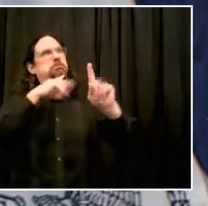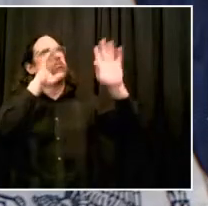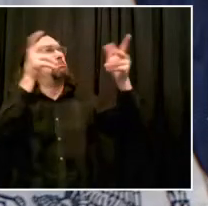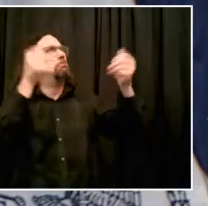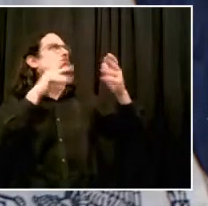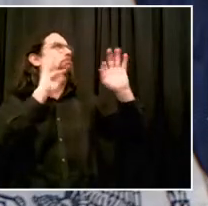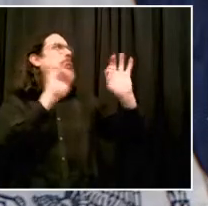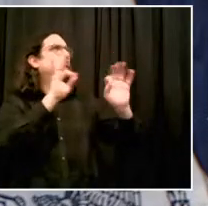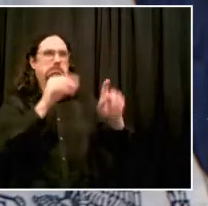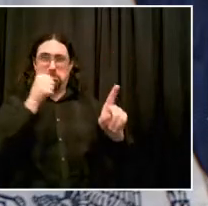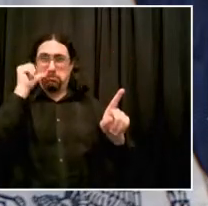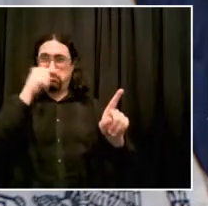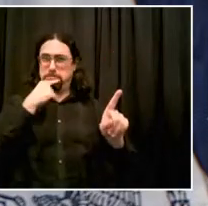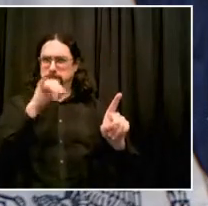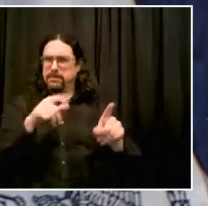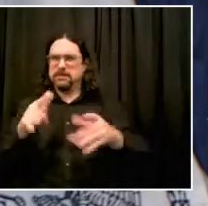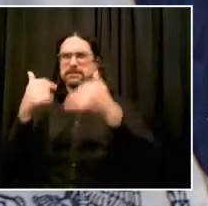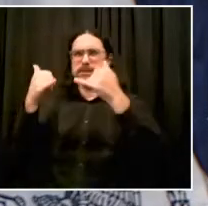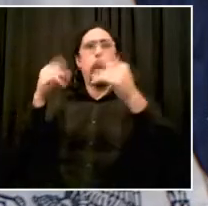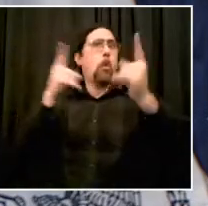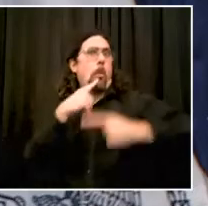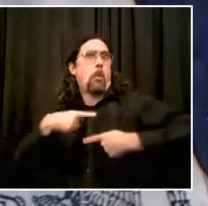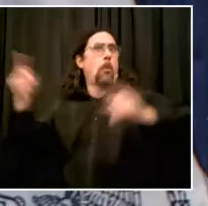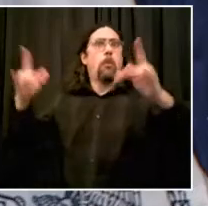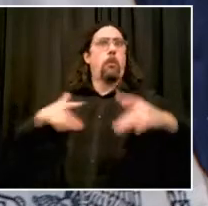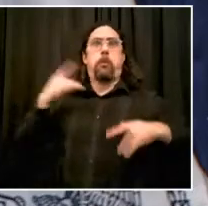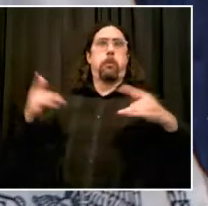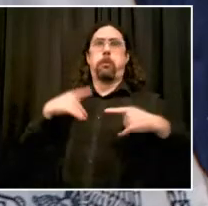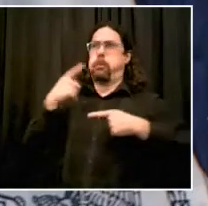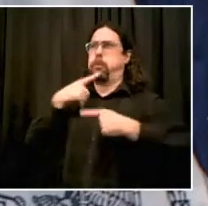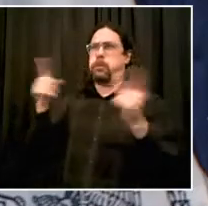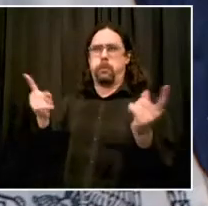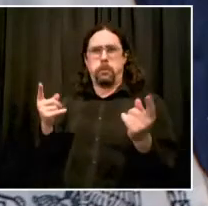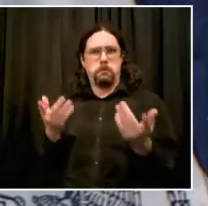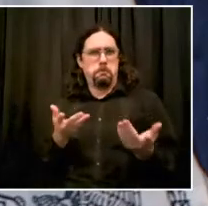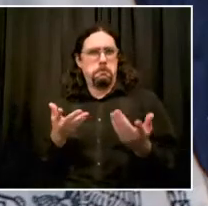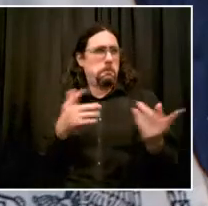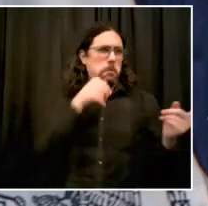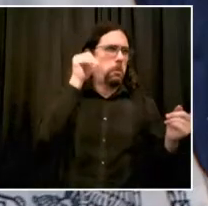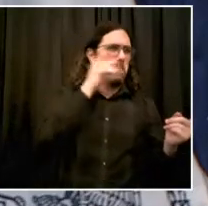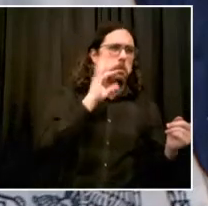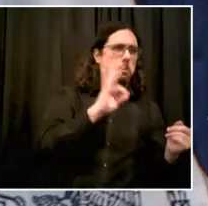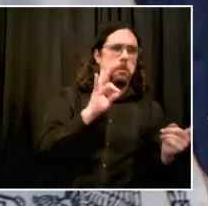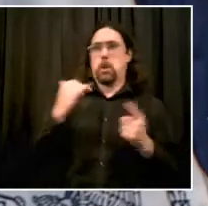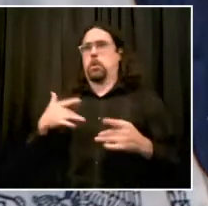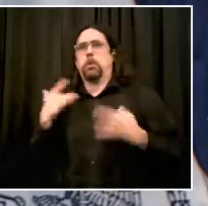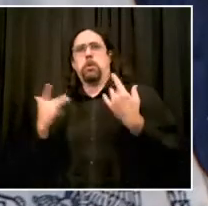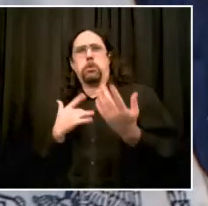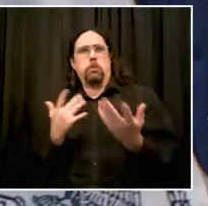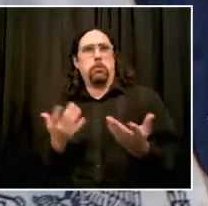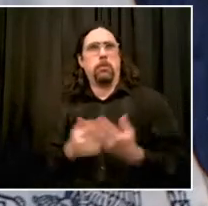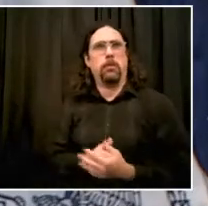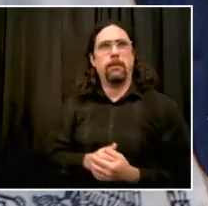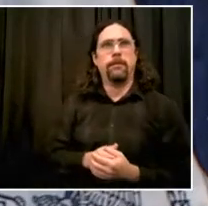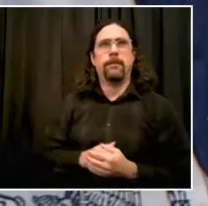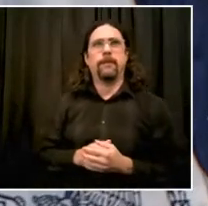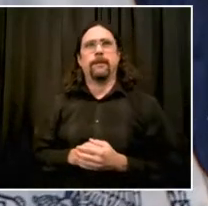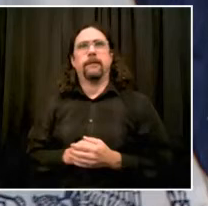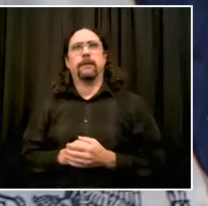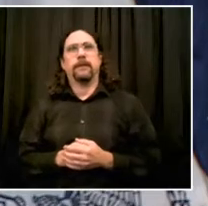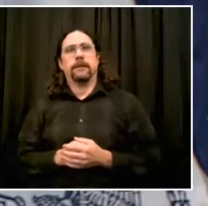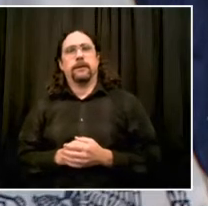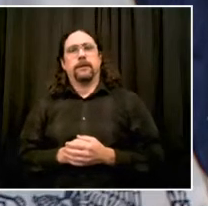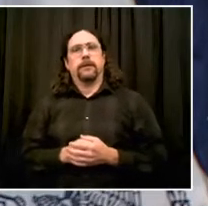private application. It's not one of the ones sponsored or supported specifically by the city. It is a private application.